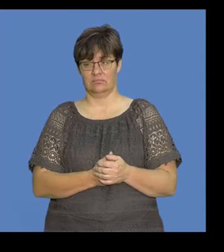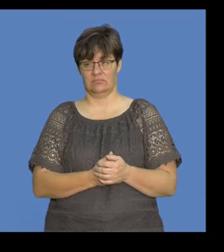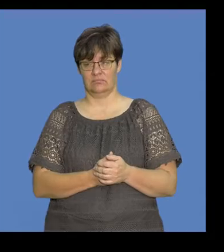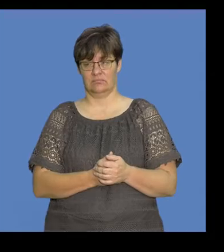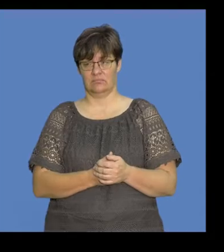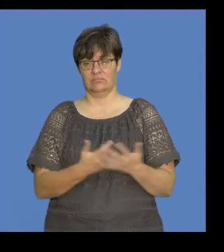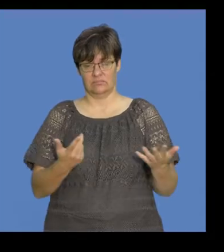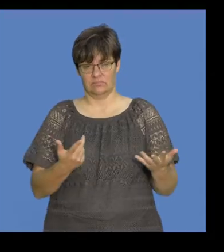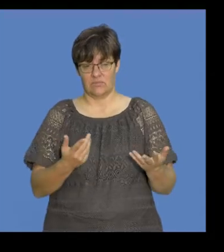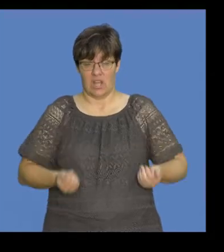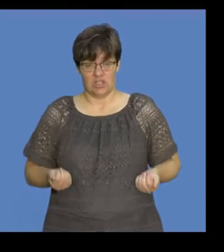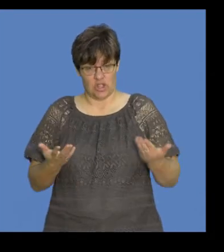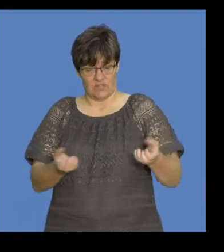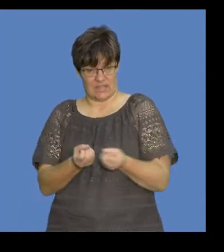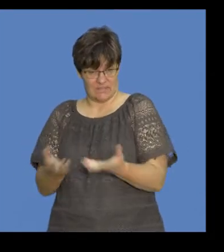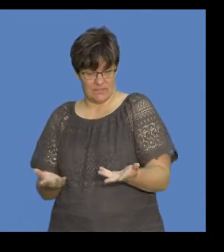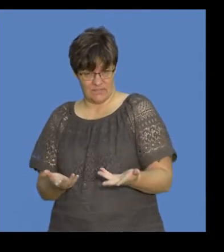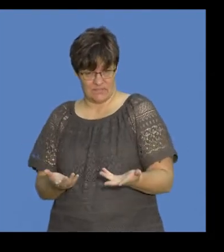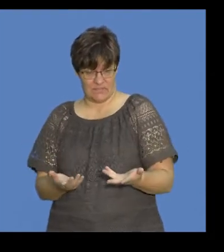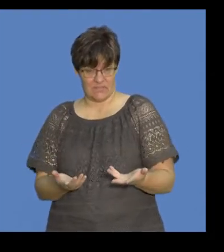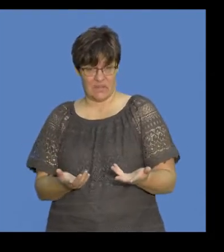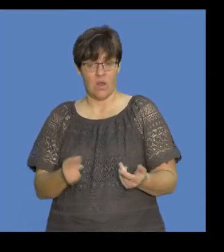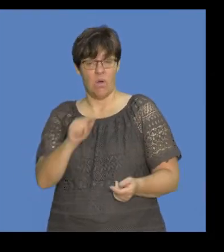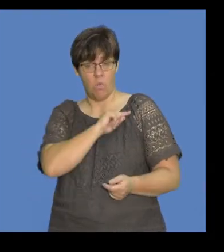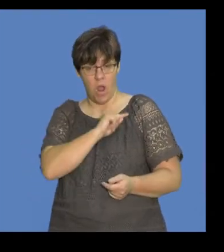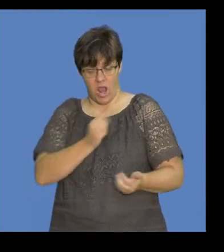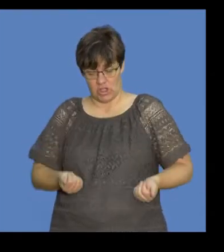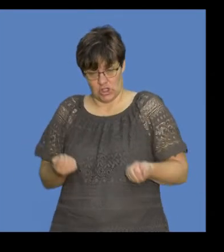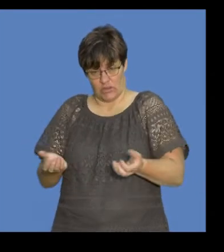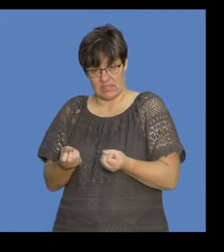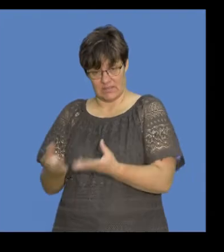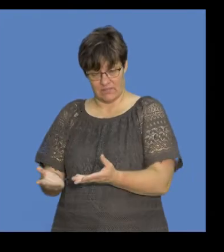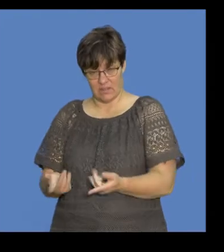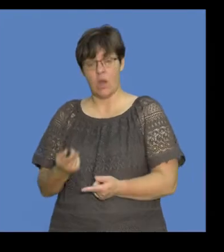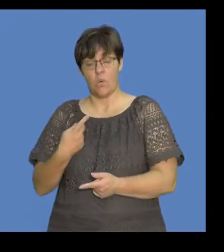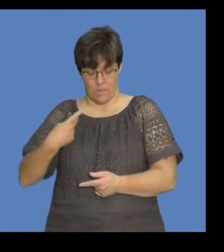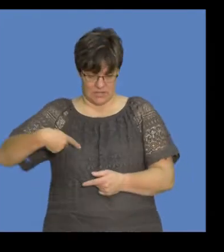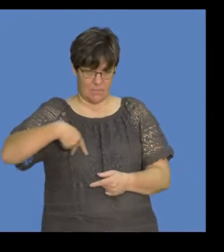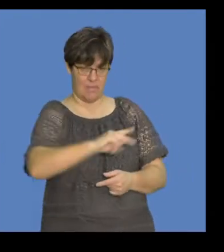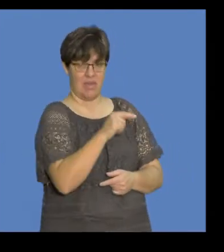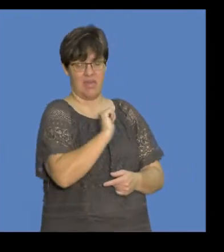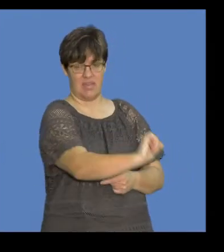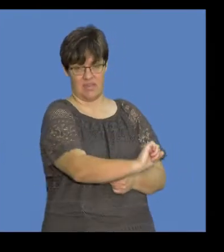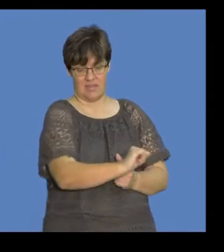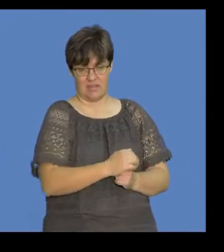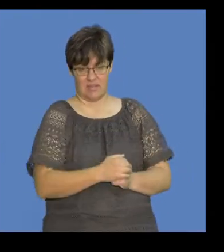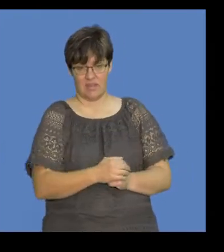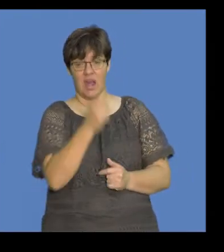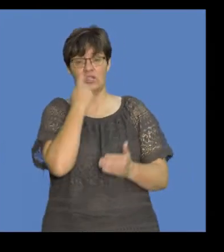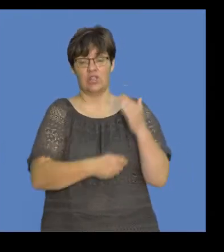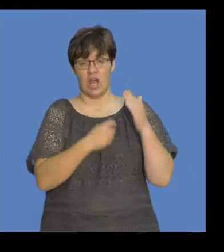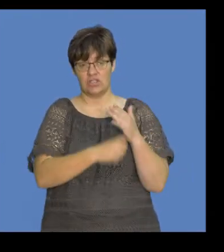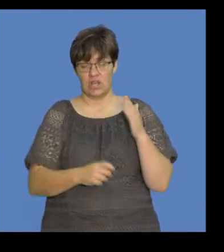the bank has rendered services to us, and as a result of that, they have to be remunerated. These charges